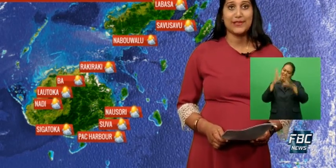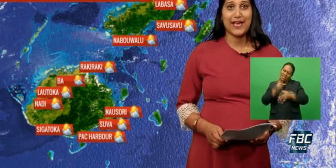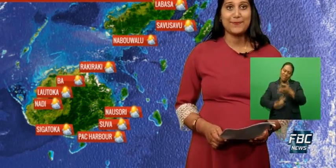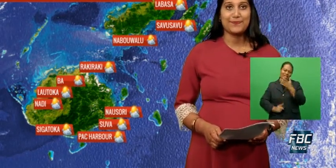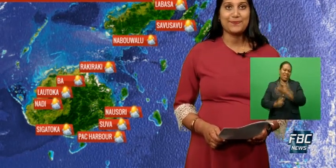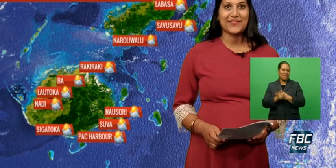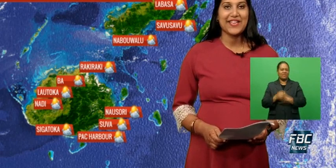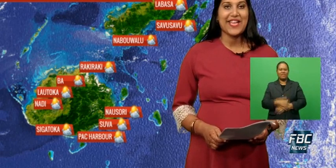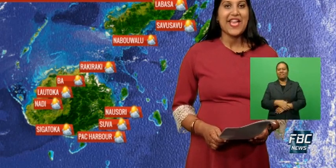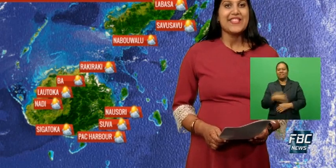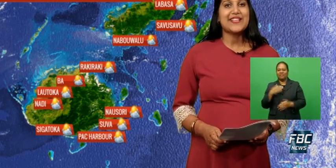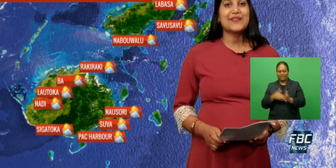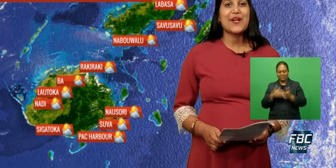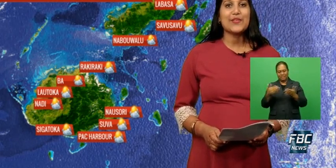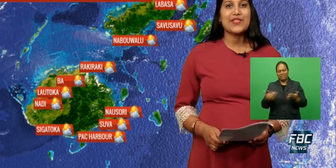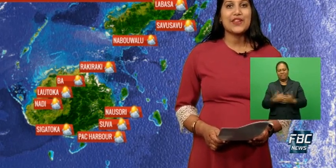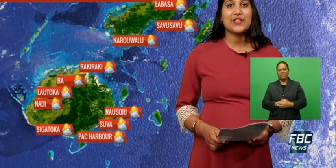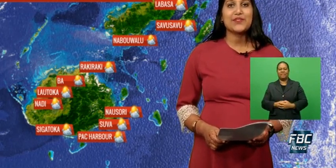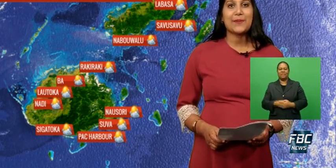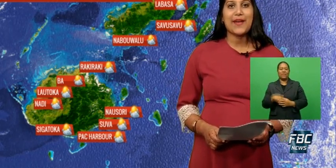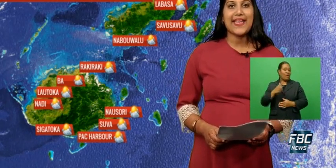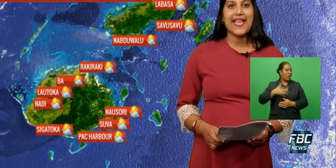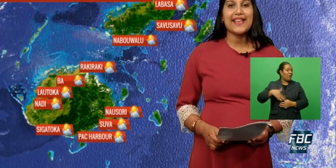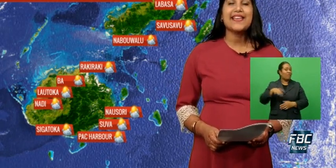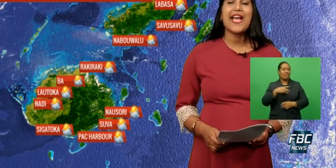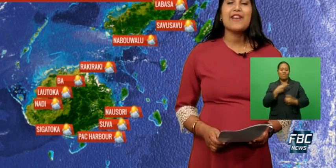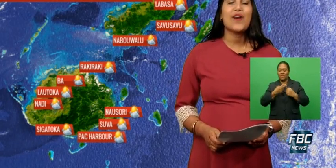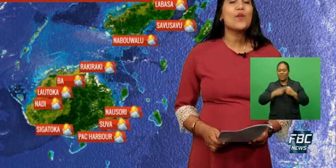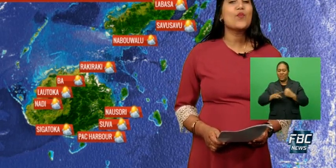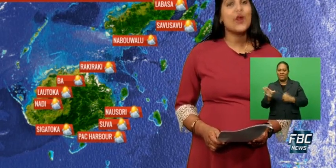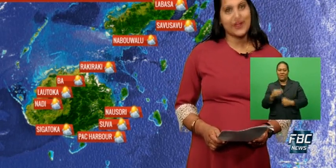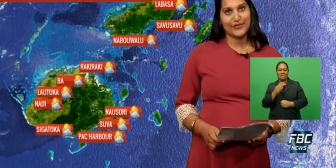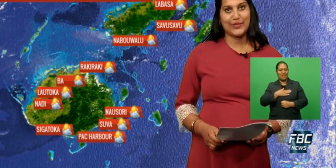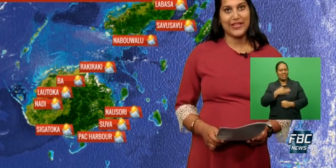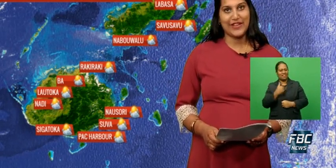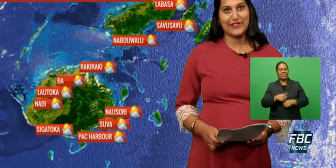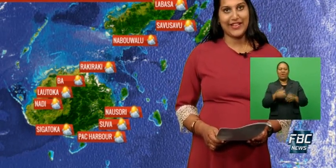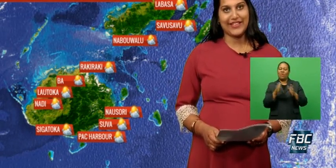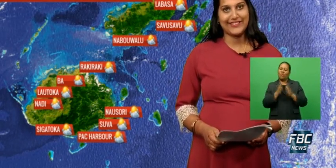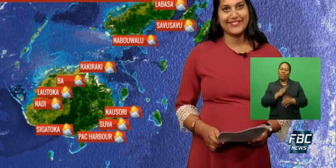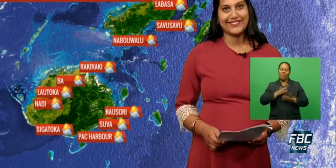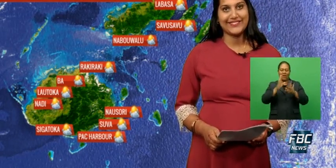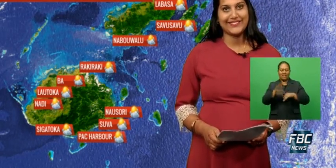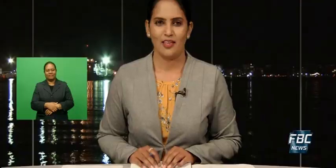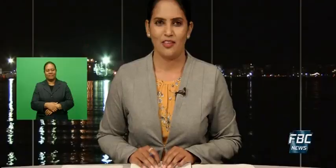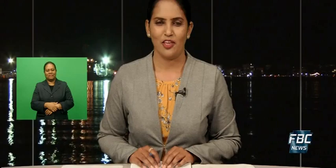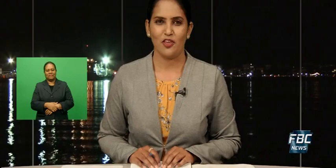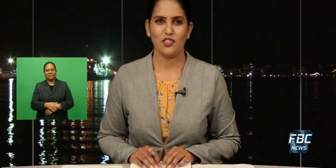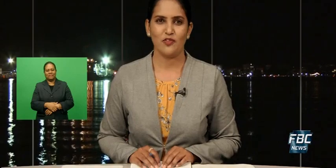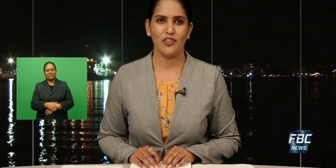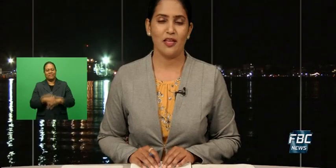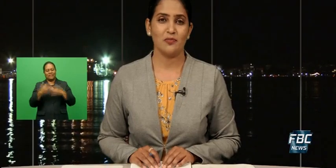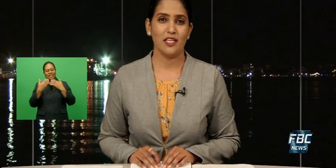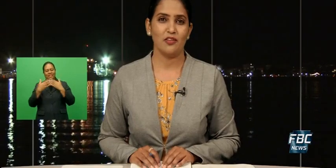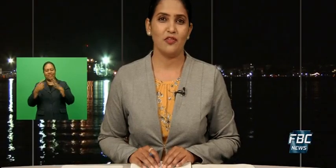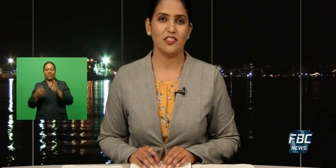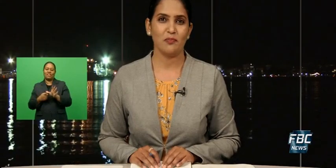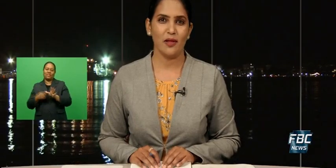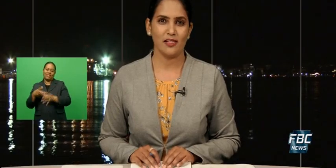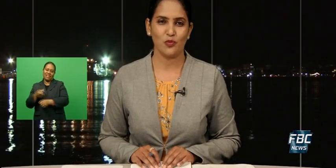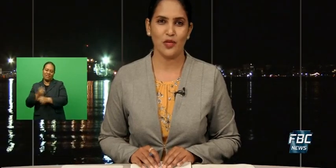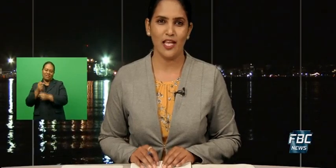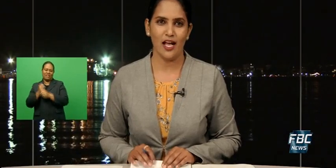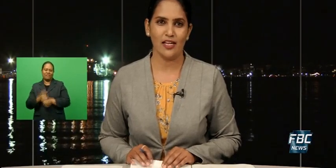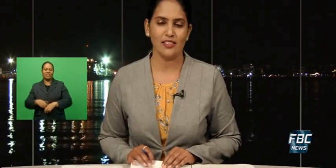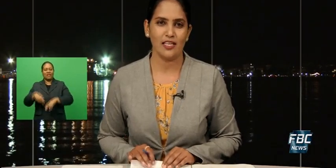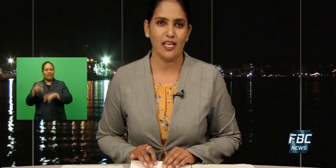for some time. That's all the weather news from my end. Have a wonderful evening. Thank you, Angie, for that update. In Fijian